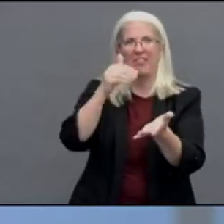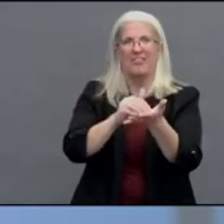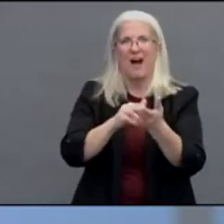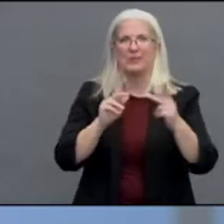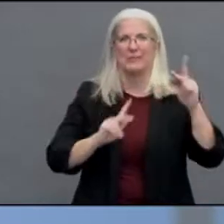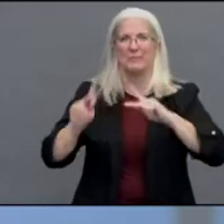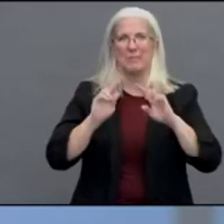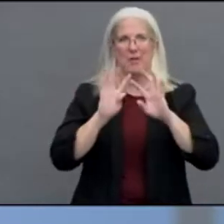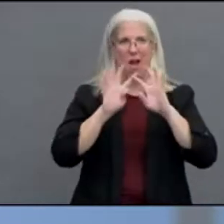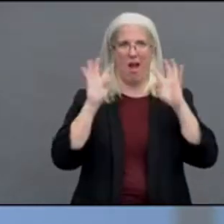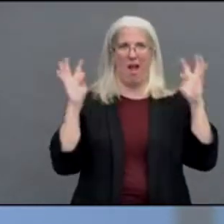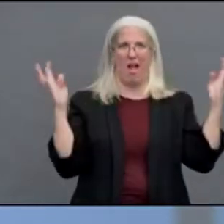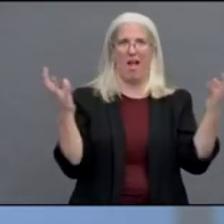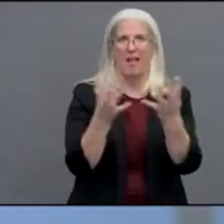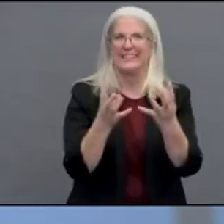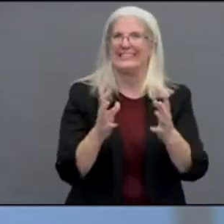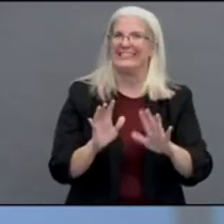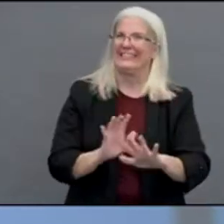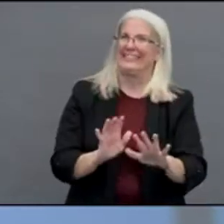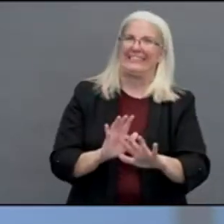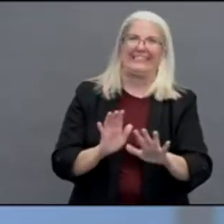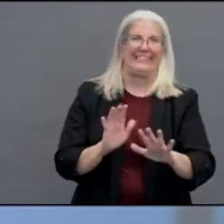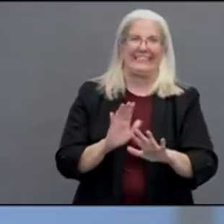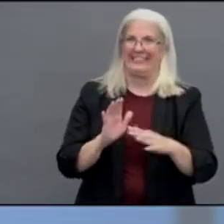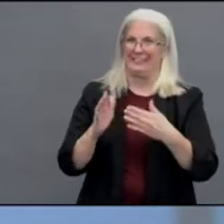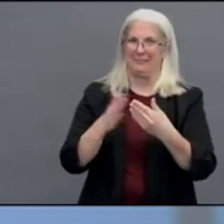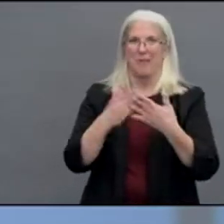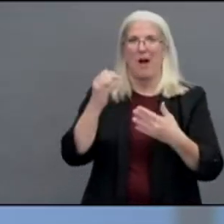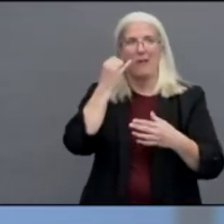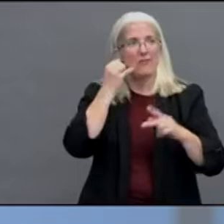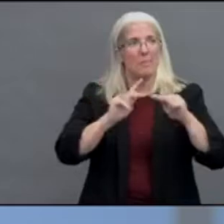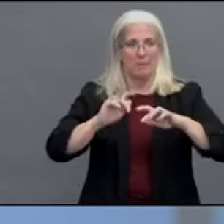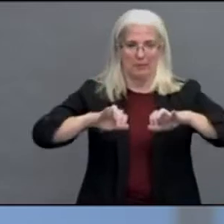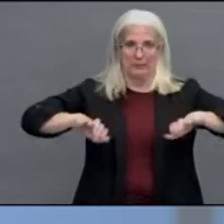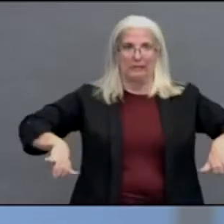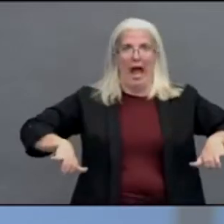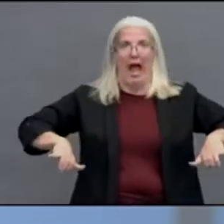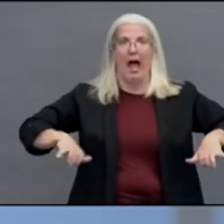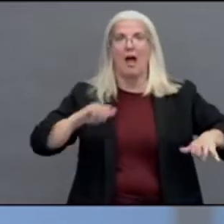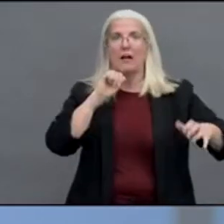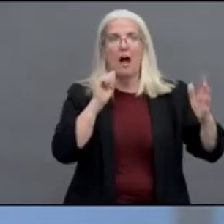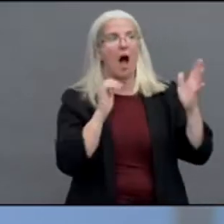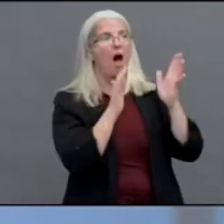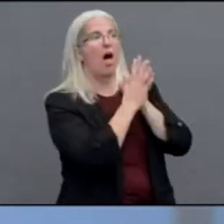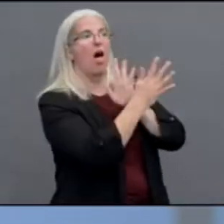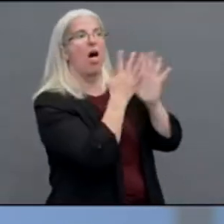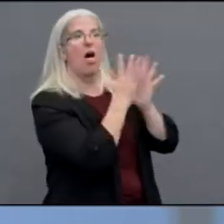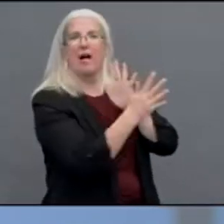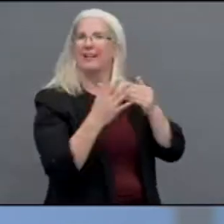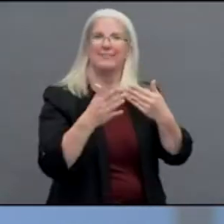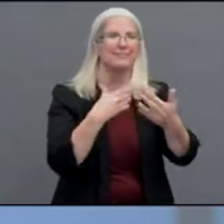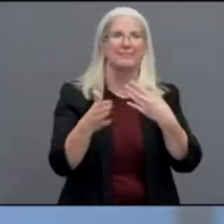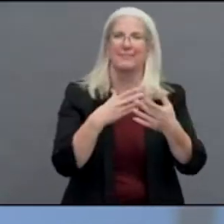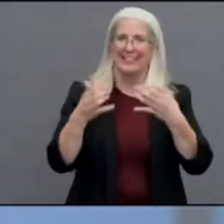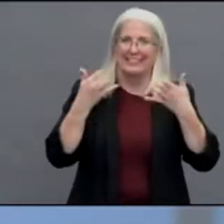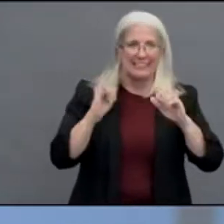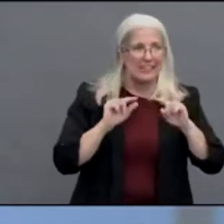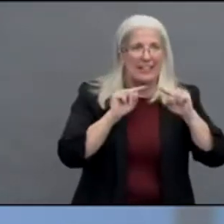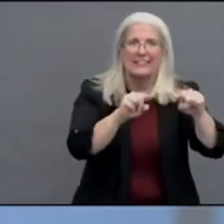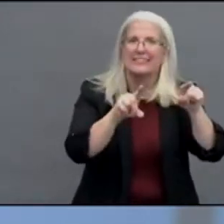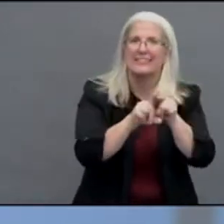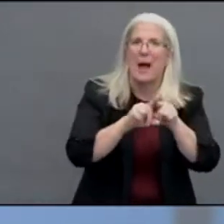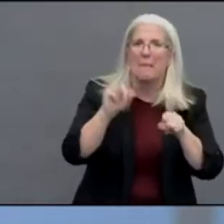stands. And even if people are staying in their seats and socially distancing, they're still sharing bathrooms,